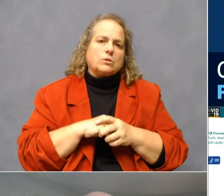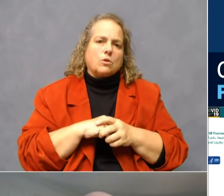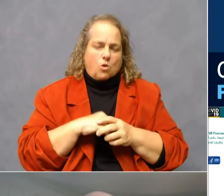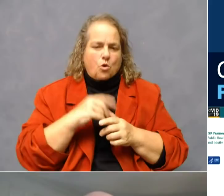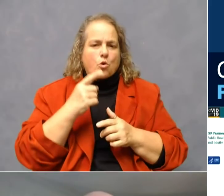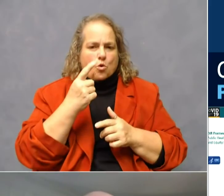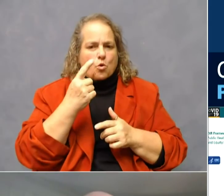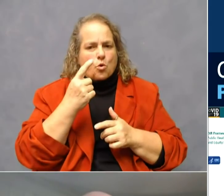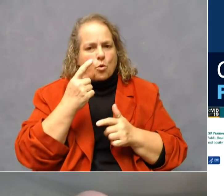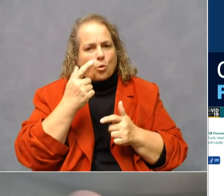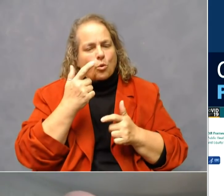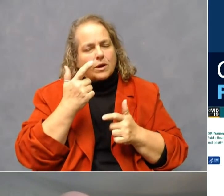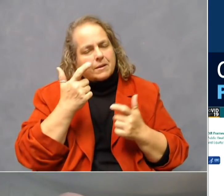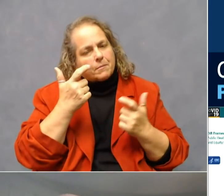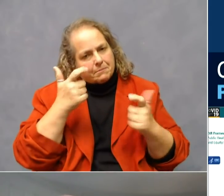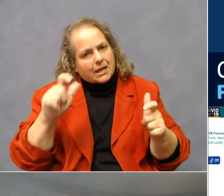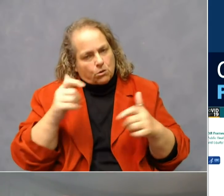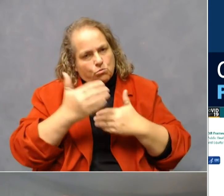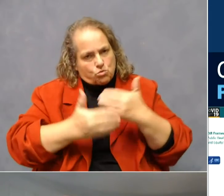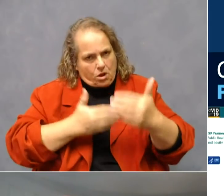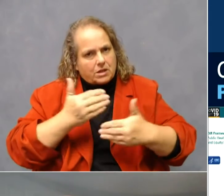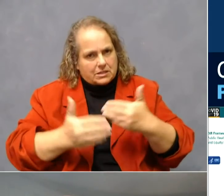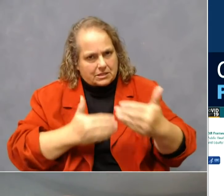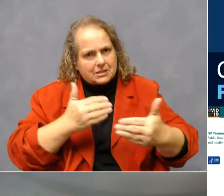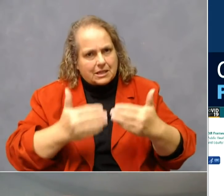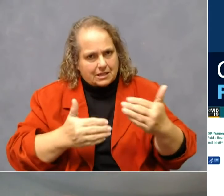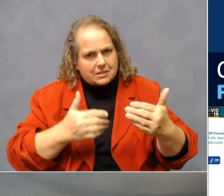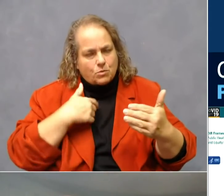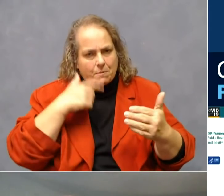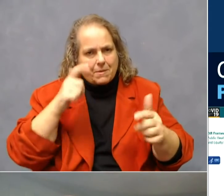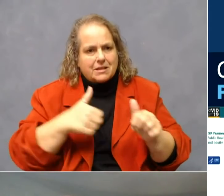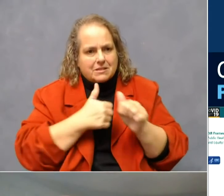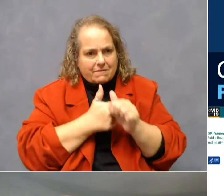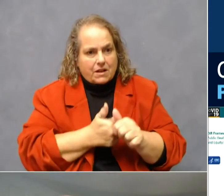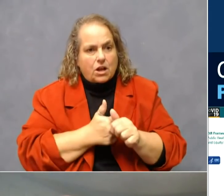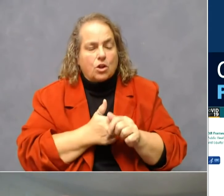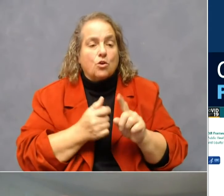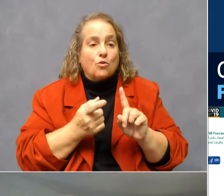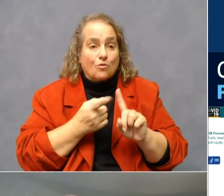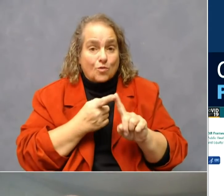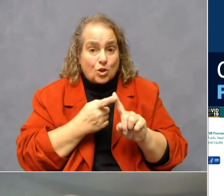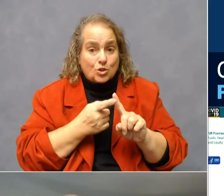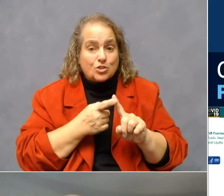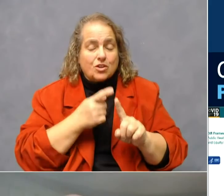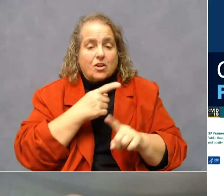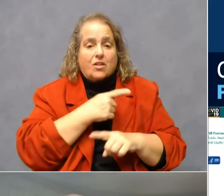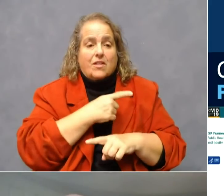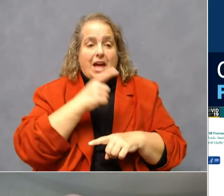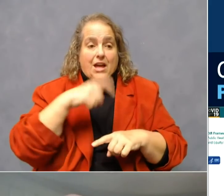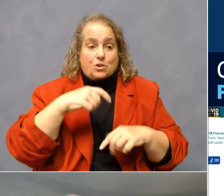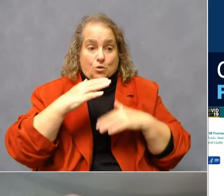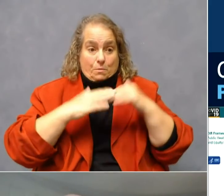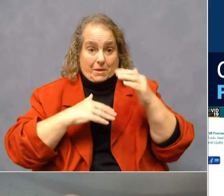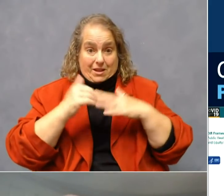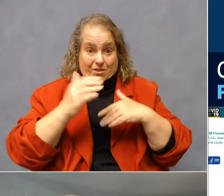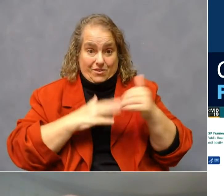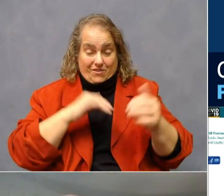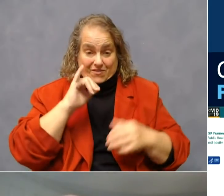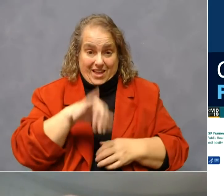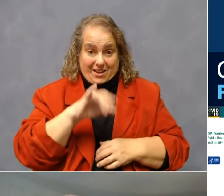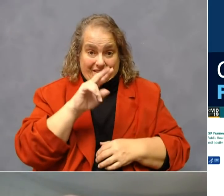here. First of all, they had to build these vaccines, they had to do the research, they had to demonstrate that they were